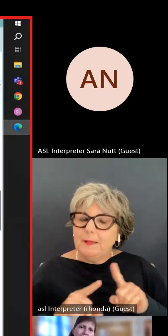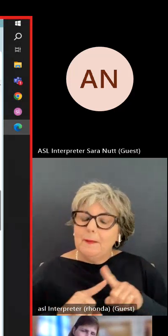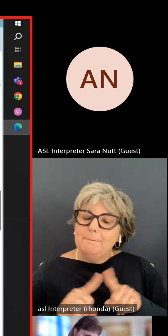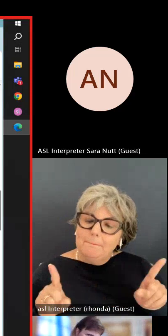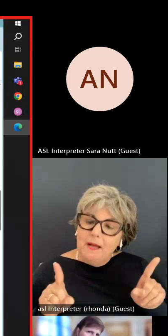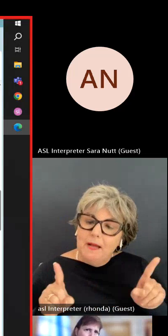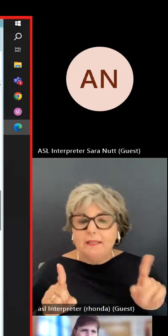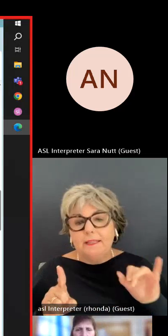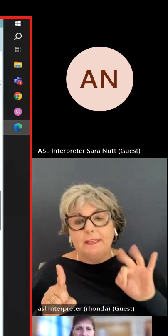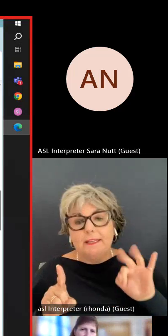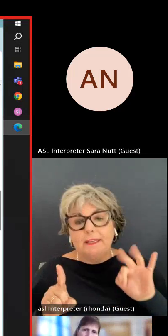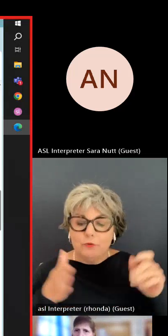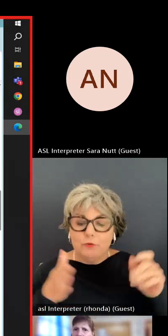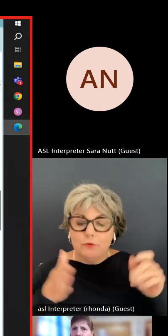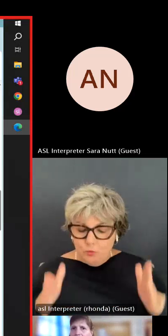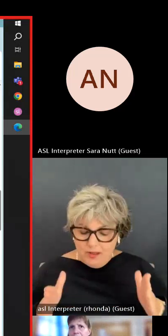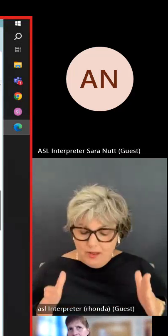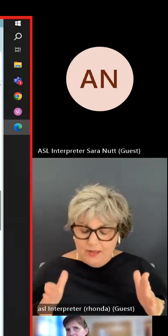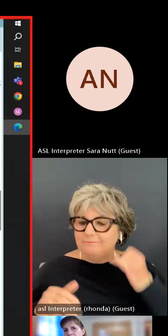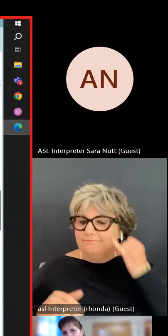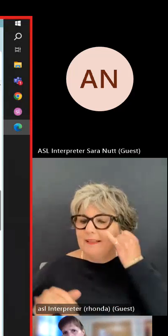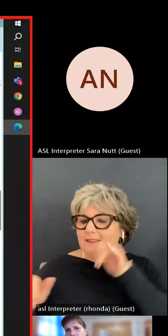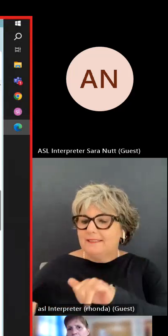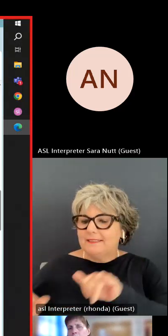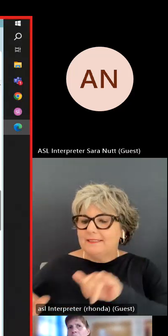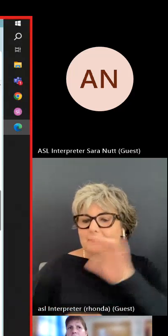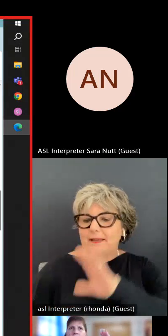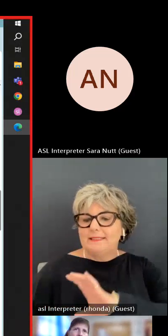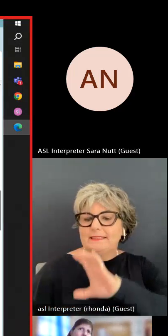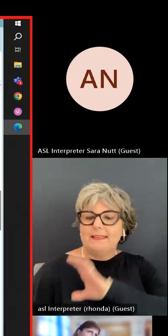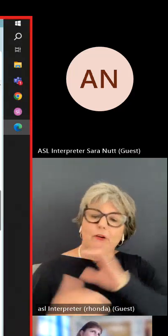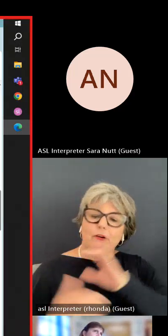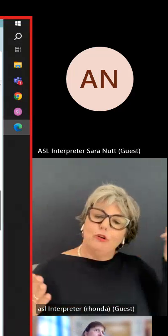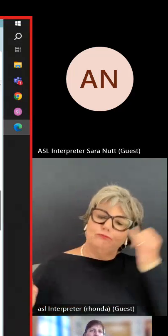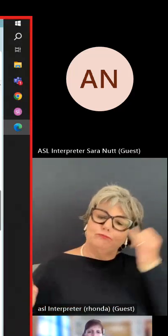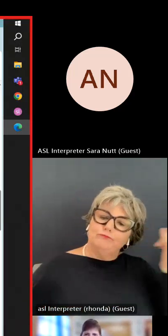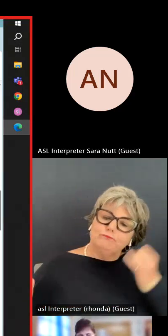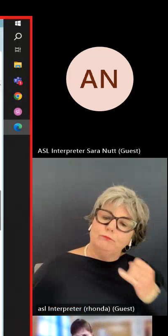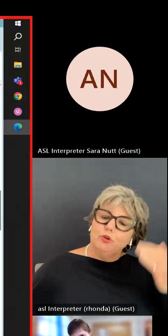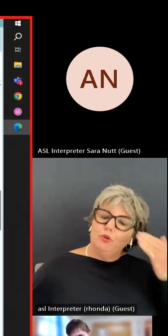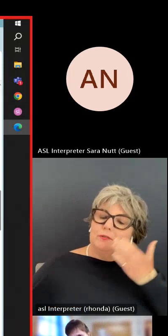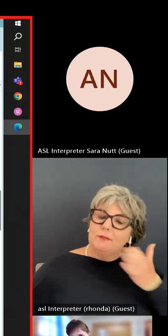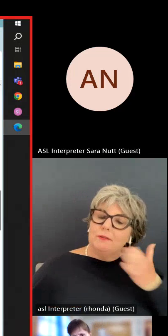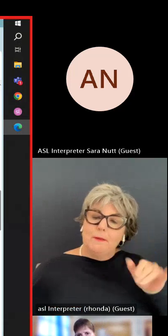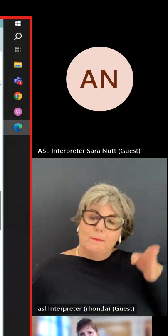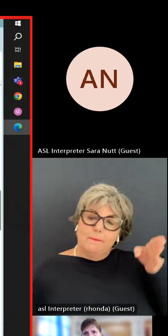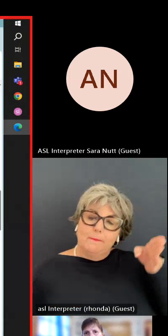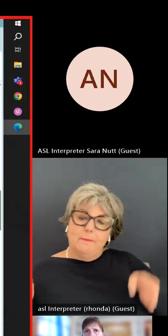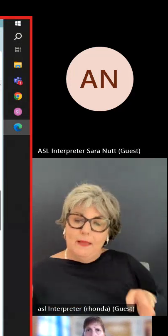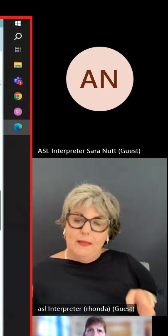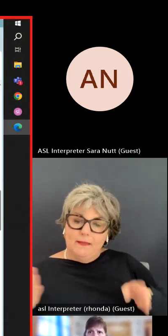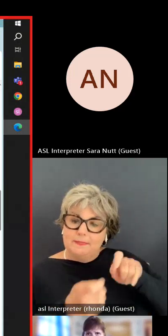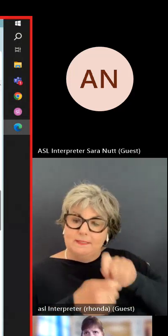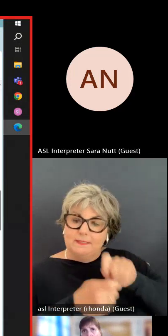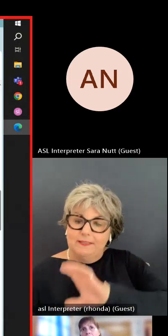you're a writer, it's kind of the same idea as a character sketch, where you know something about a specific